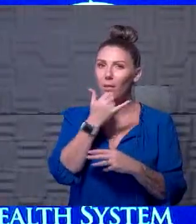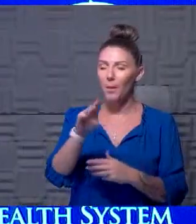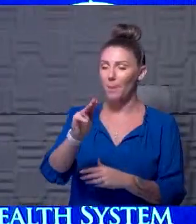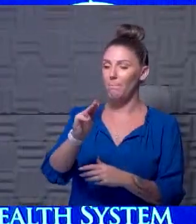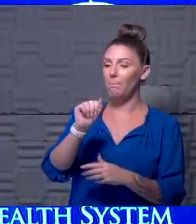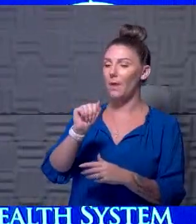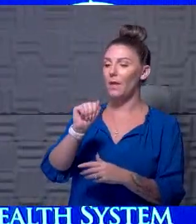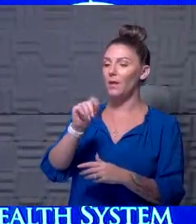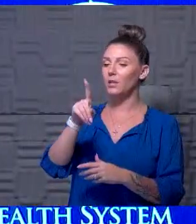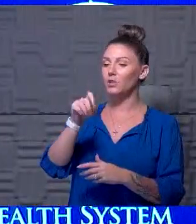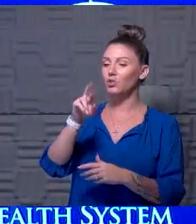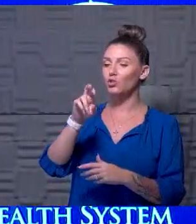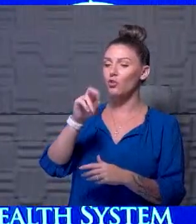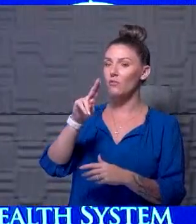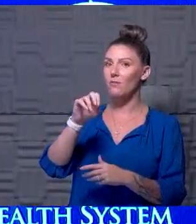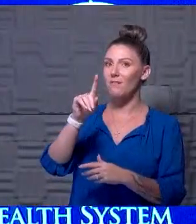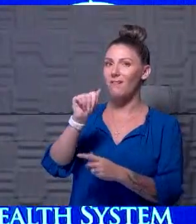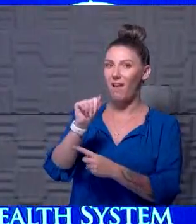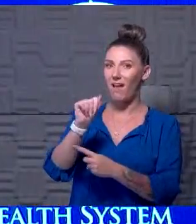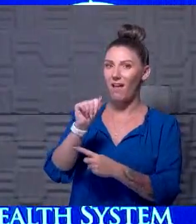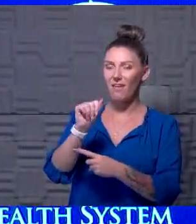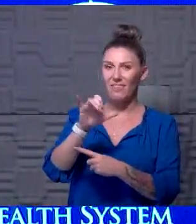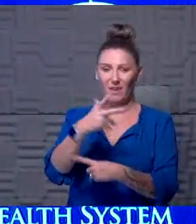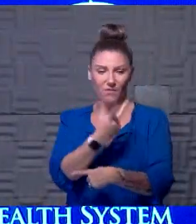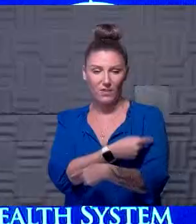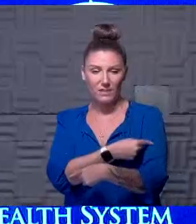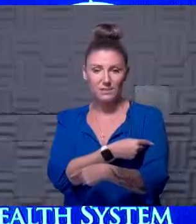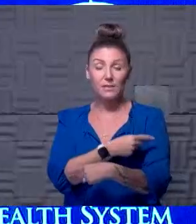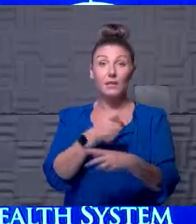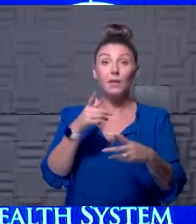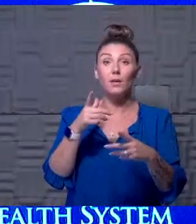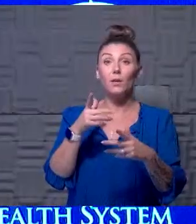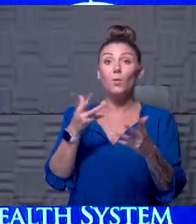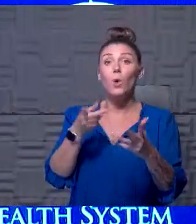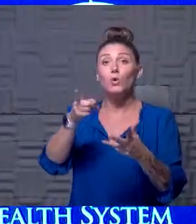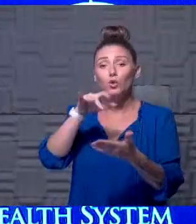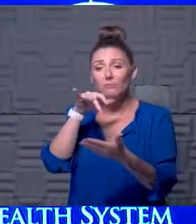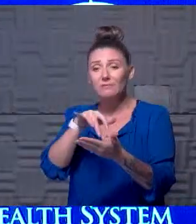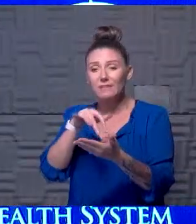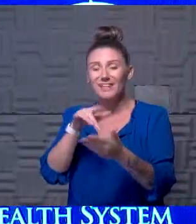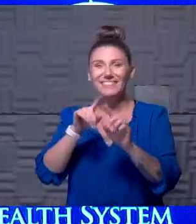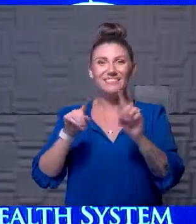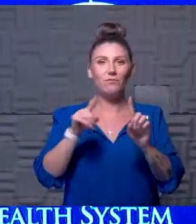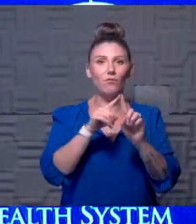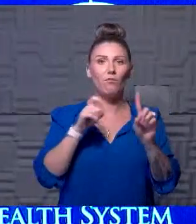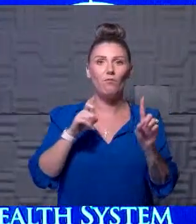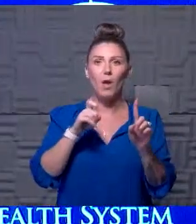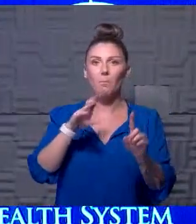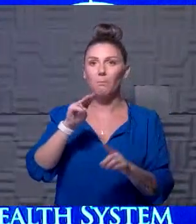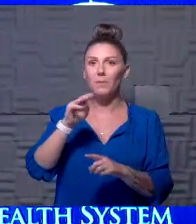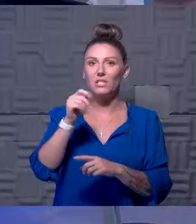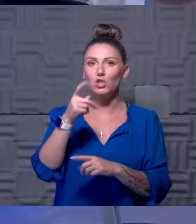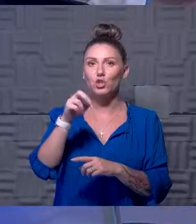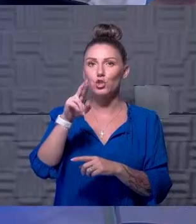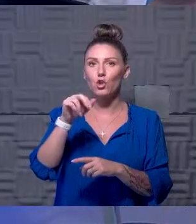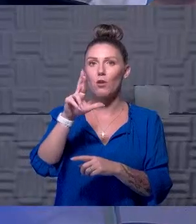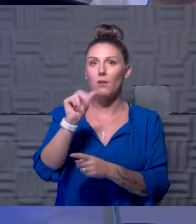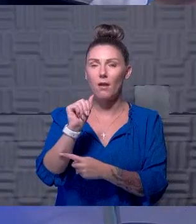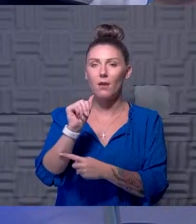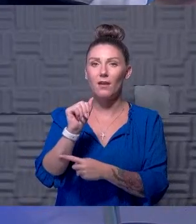Moderna vaccine. How is the one coming with the one that you guys are studying different from the Moderna vaccine? How are you